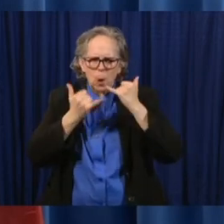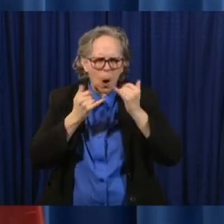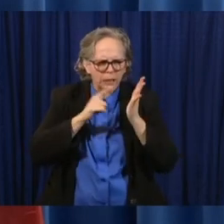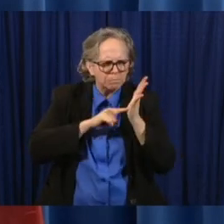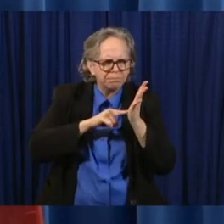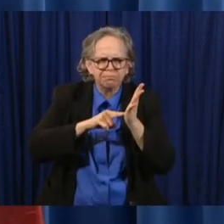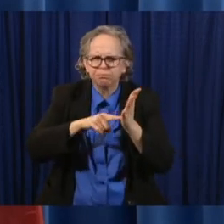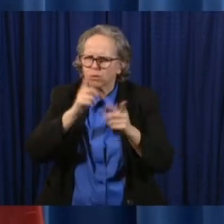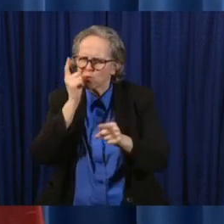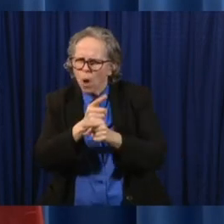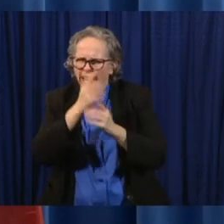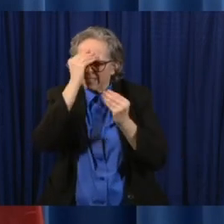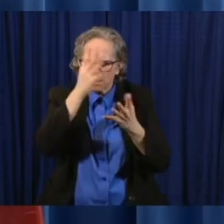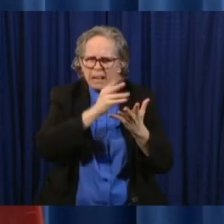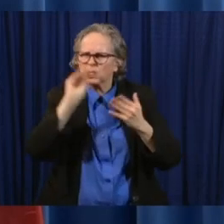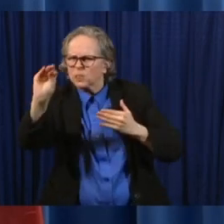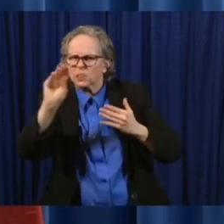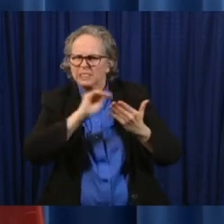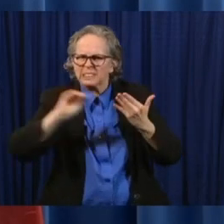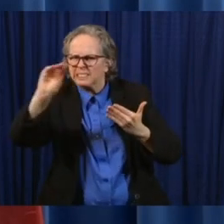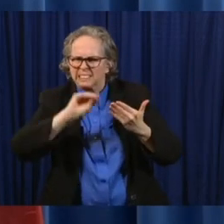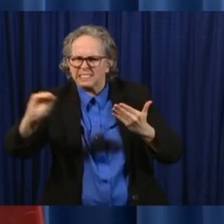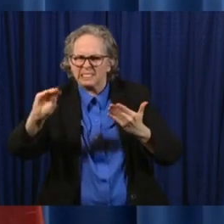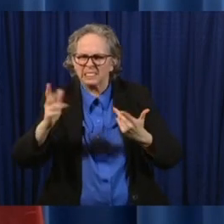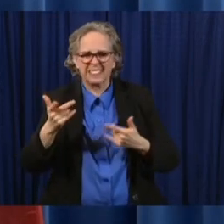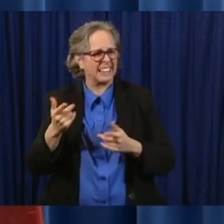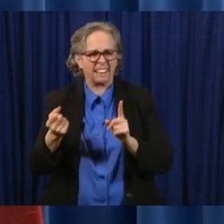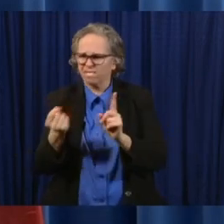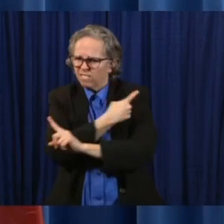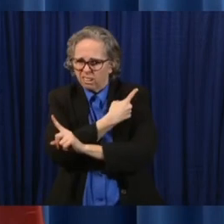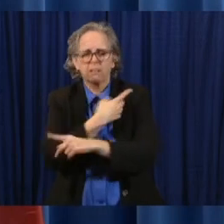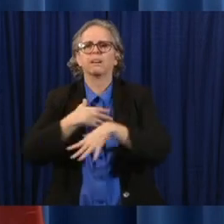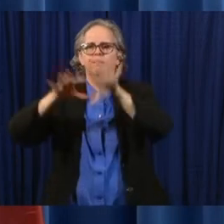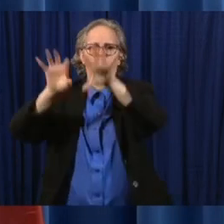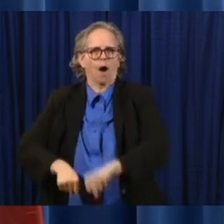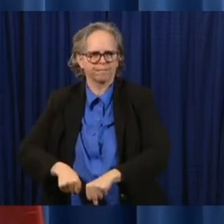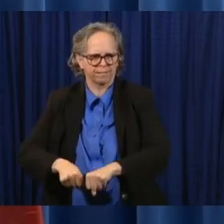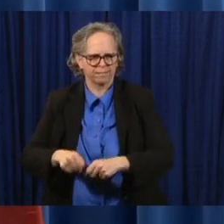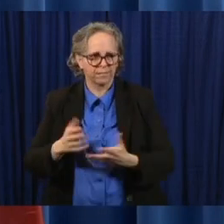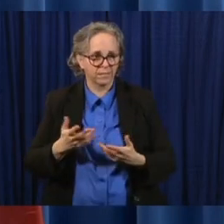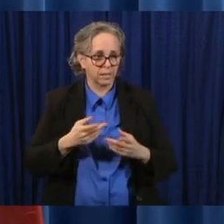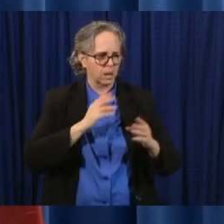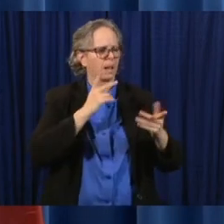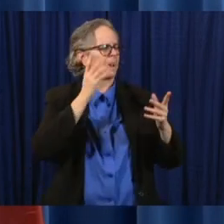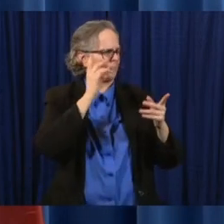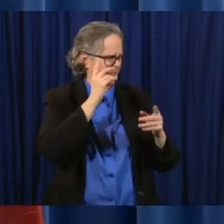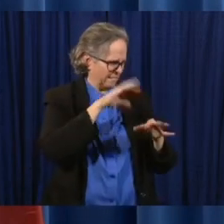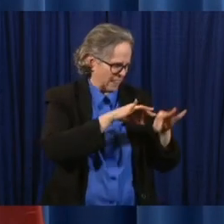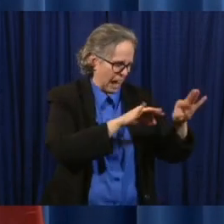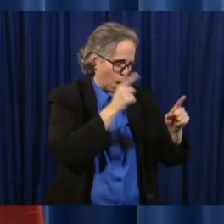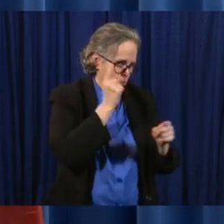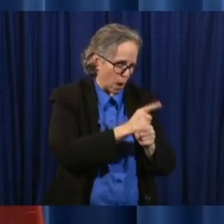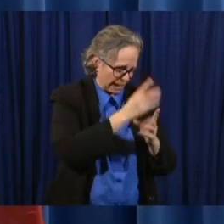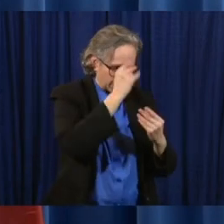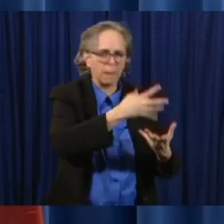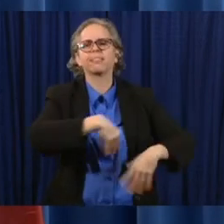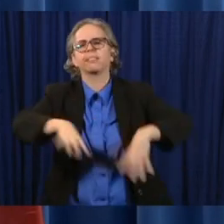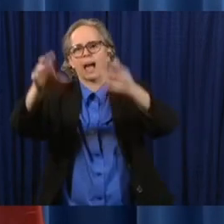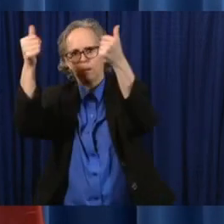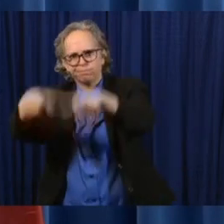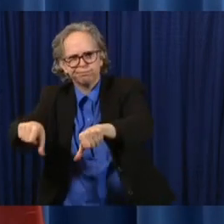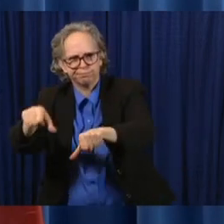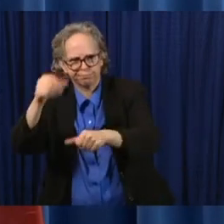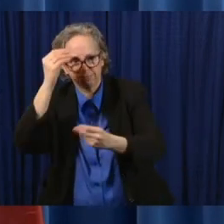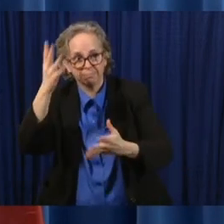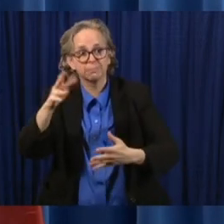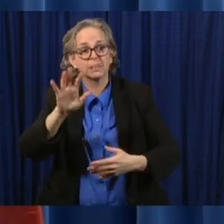the inaccurate data down. It is being corrected. And we'll be posting updated data Wednesday at 2 p.m.